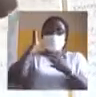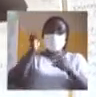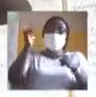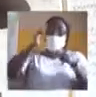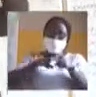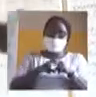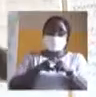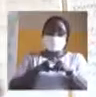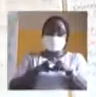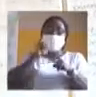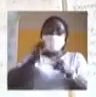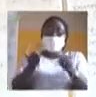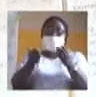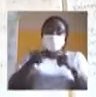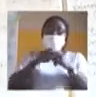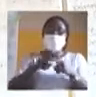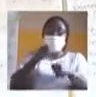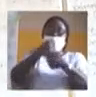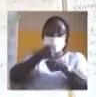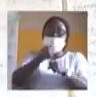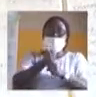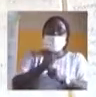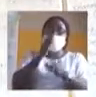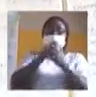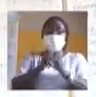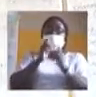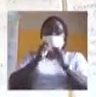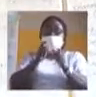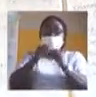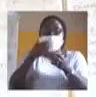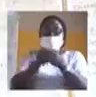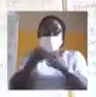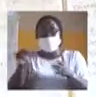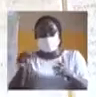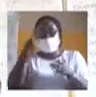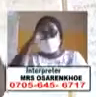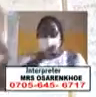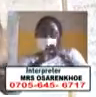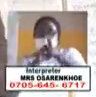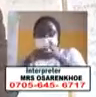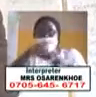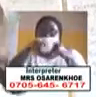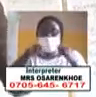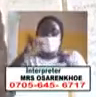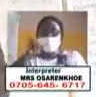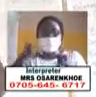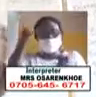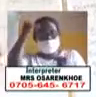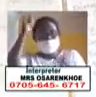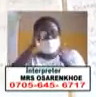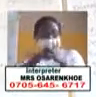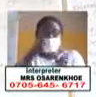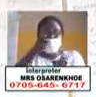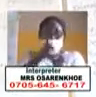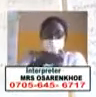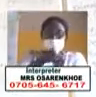is like when there is an idea that fuel is going to be scarce. You see a lot of panic buying. People will